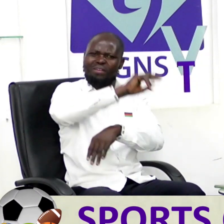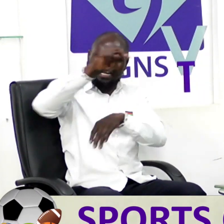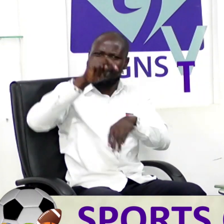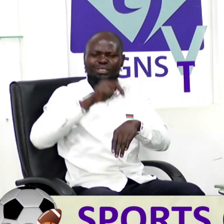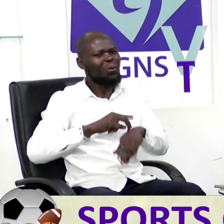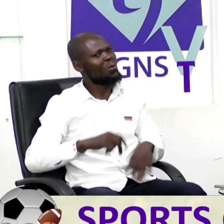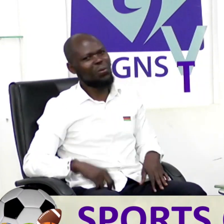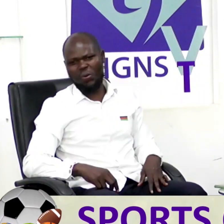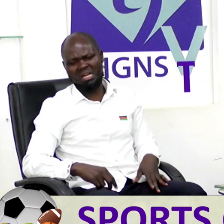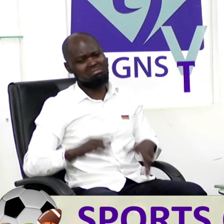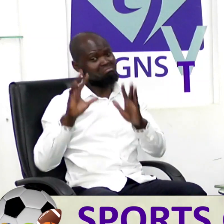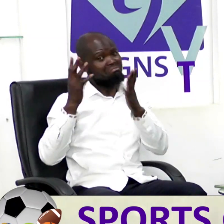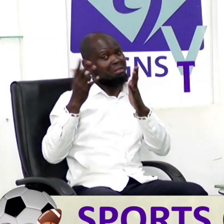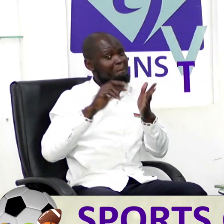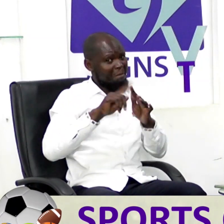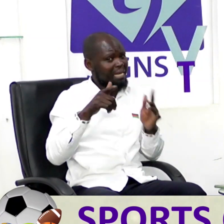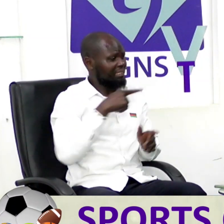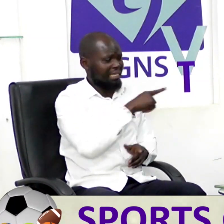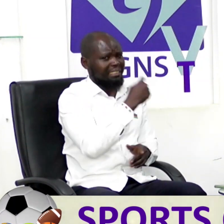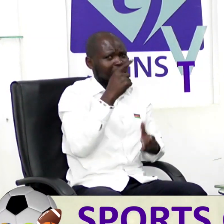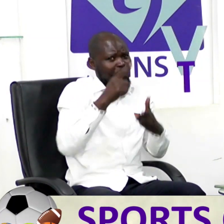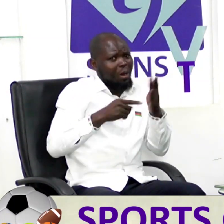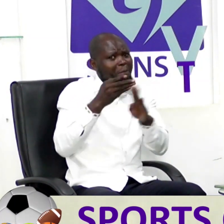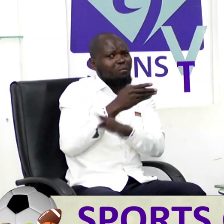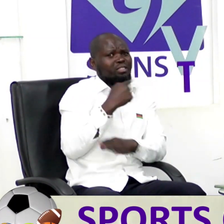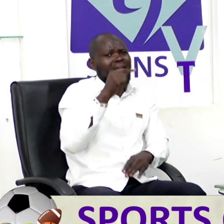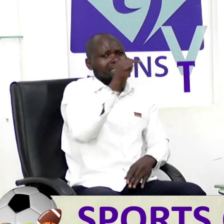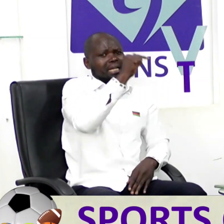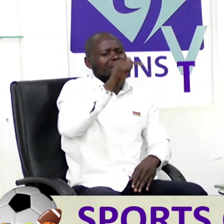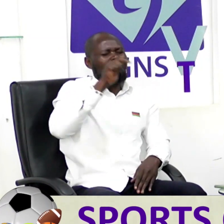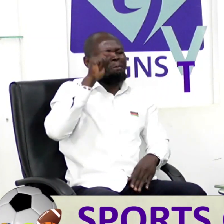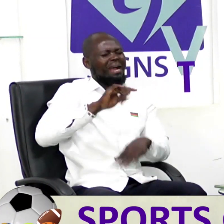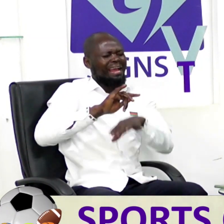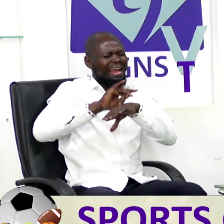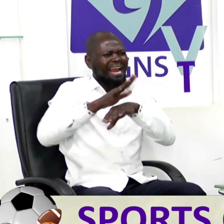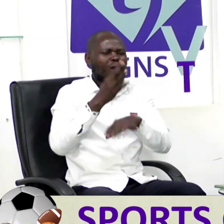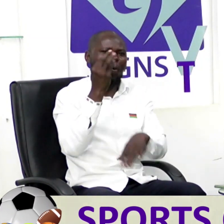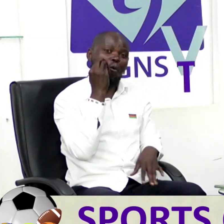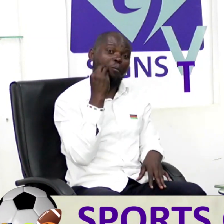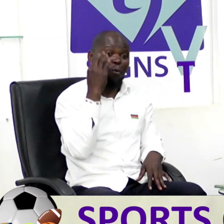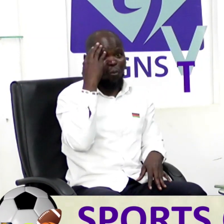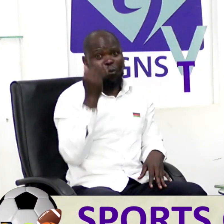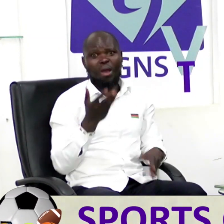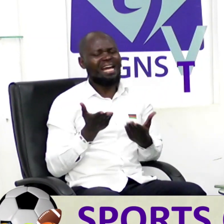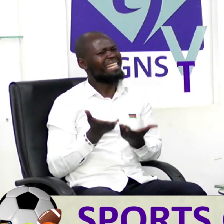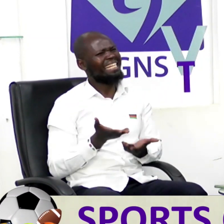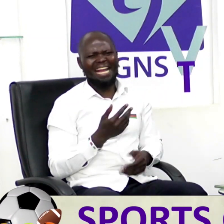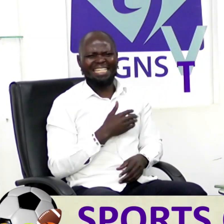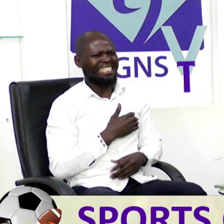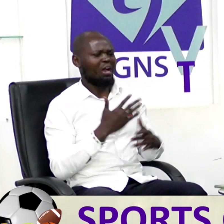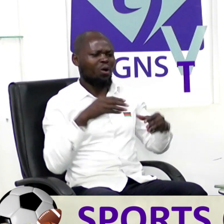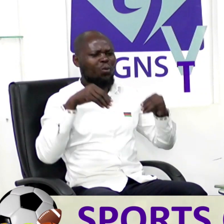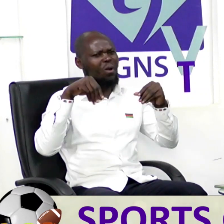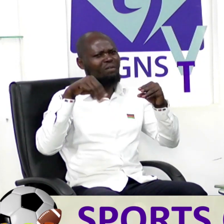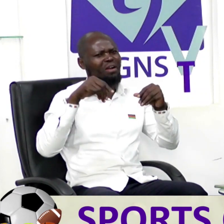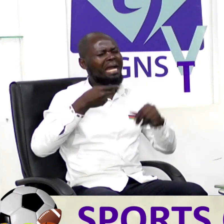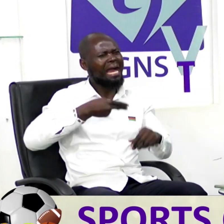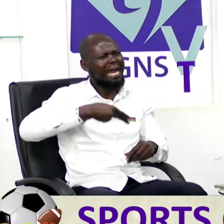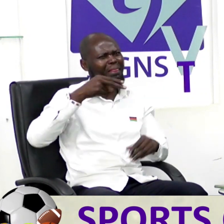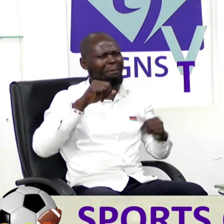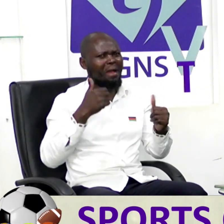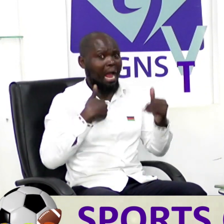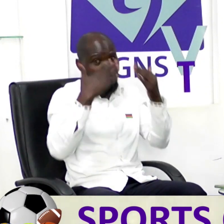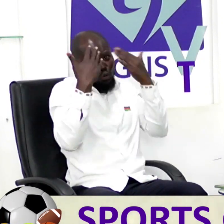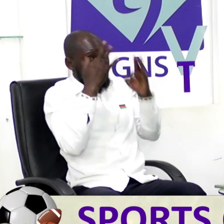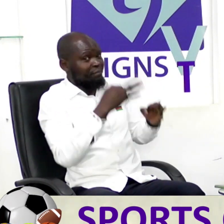game in African Cup of Nations, and we really celebrate our neighbors because Tanzania, we thought it will